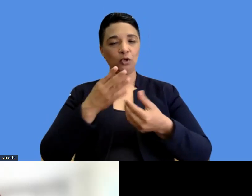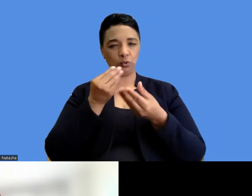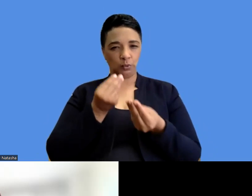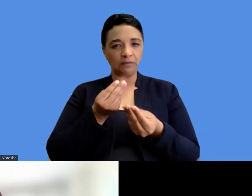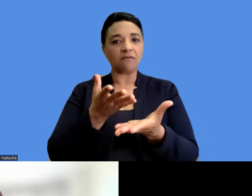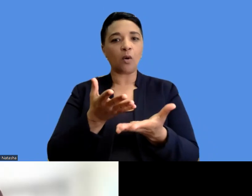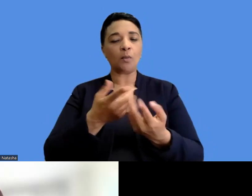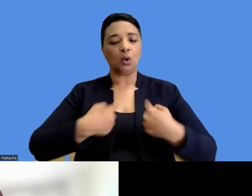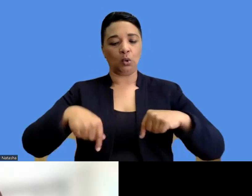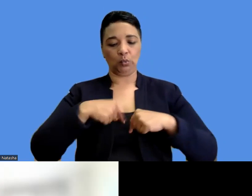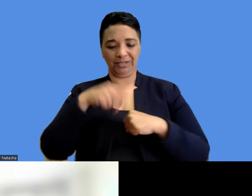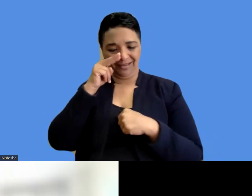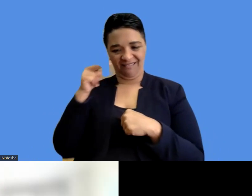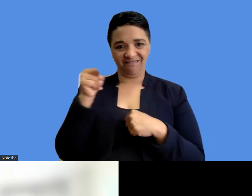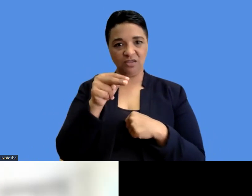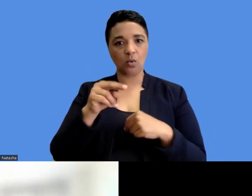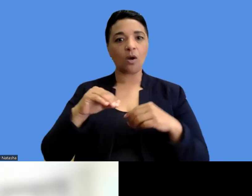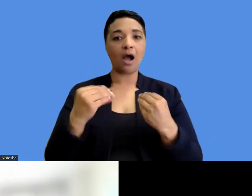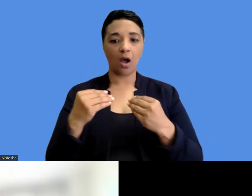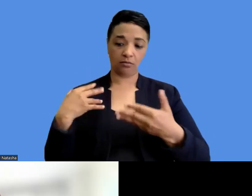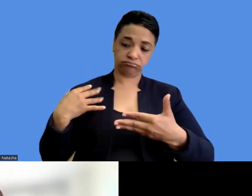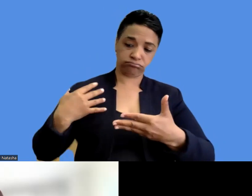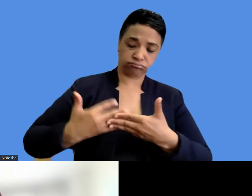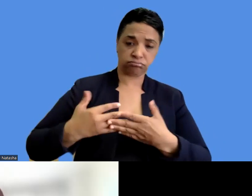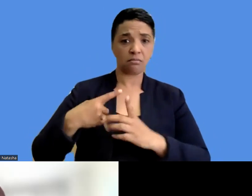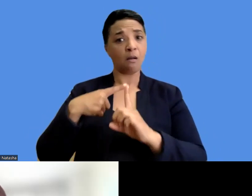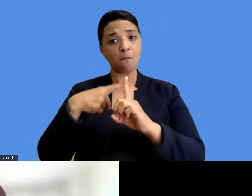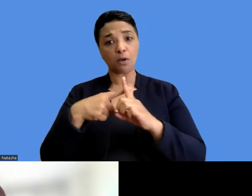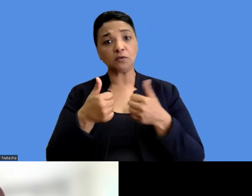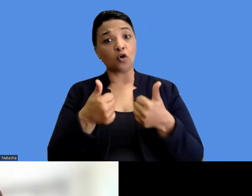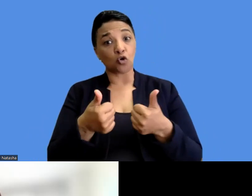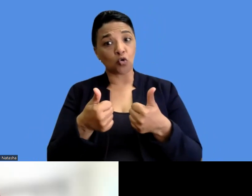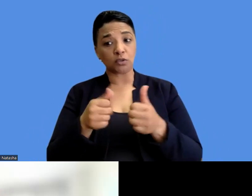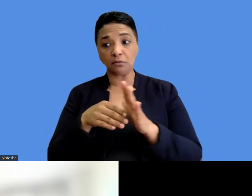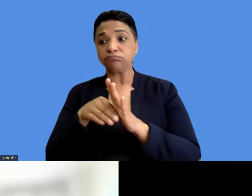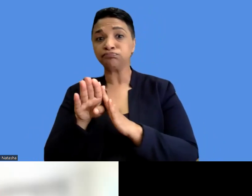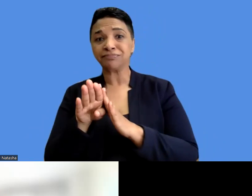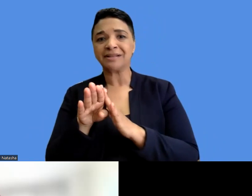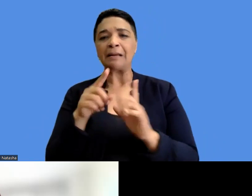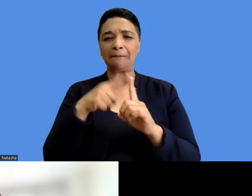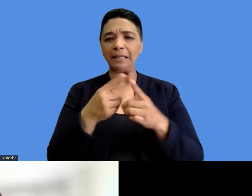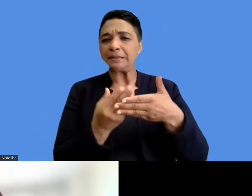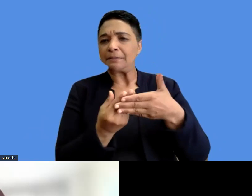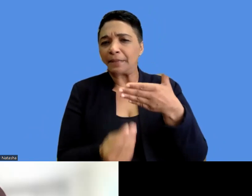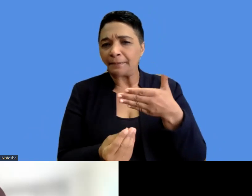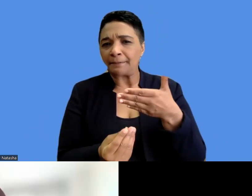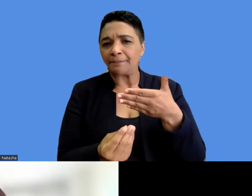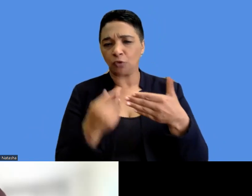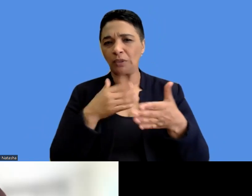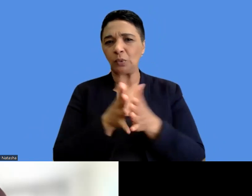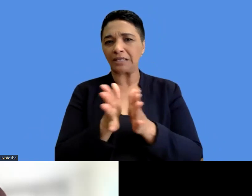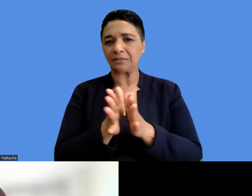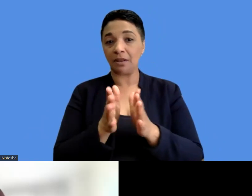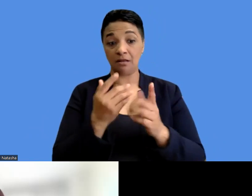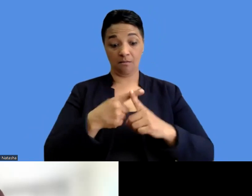the positive developments so far and some of the remaining gaps, and then mention a few actions that Finland is